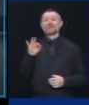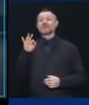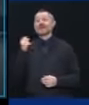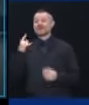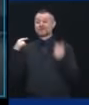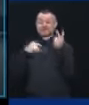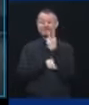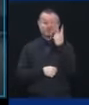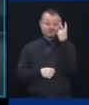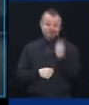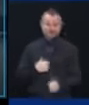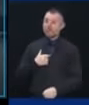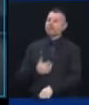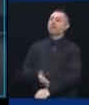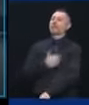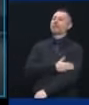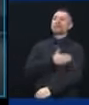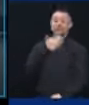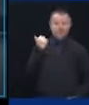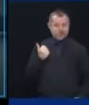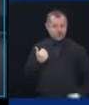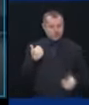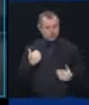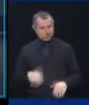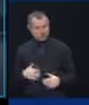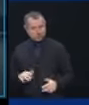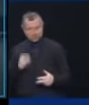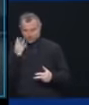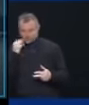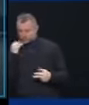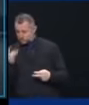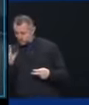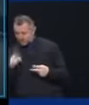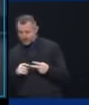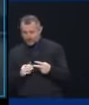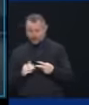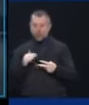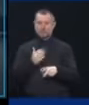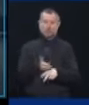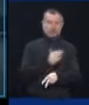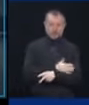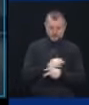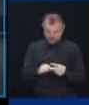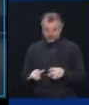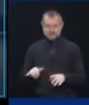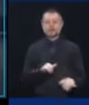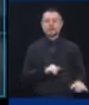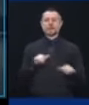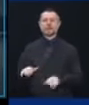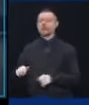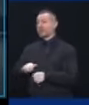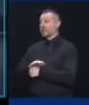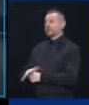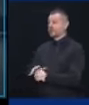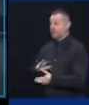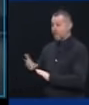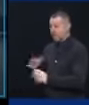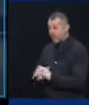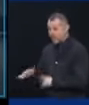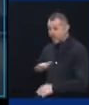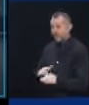price, but we learned and we grew. And the same thing has to be true of COVID. We paid a terrible